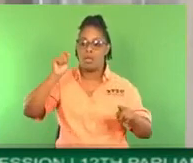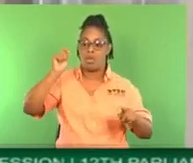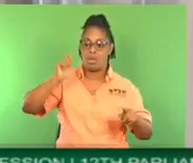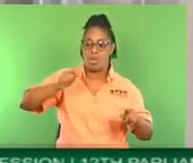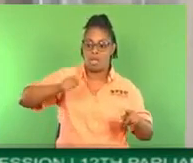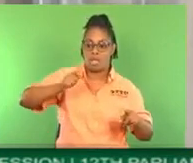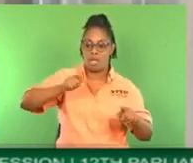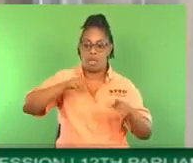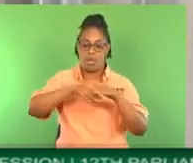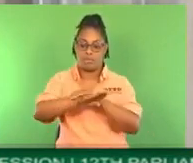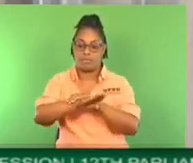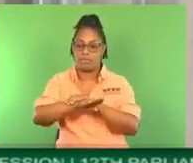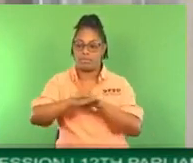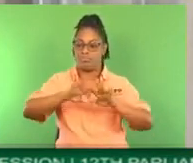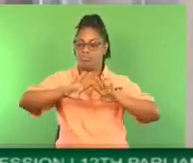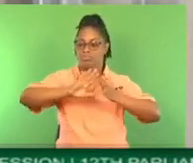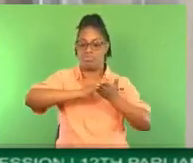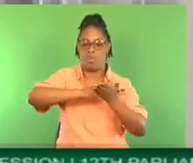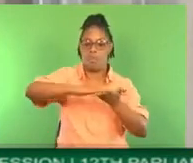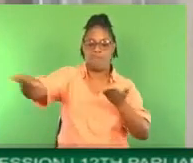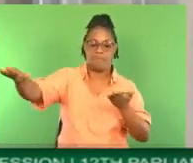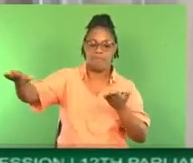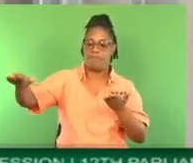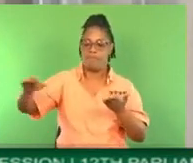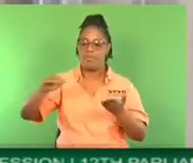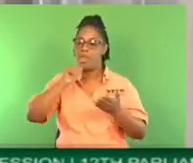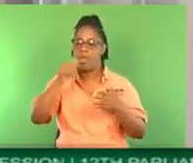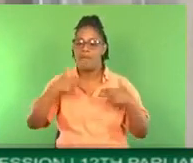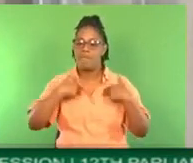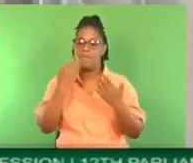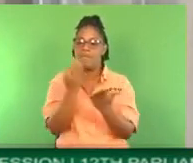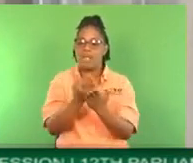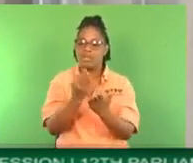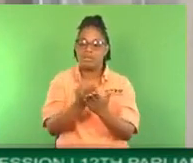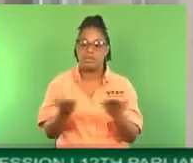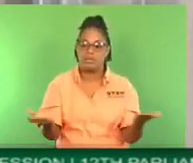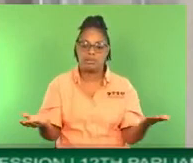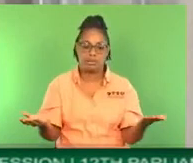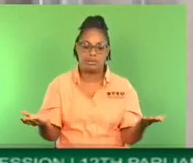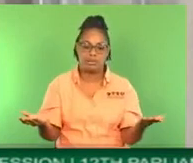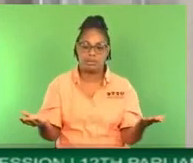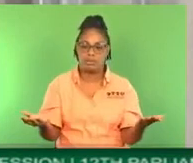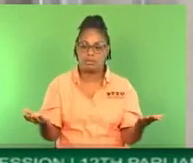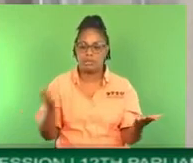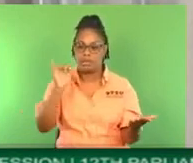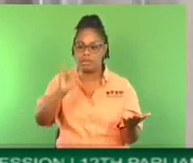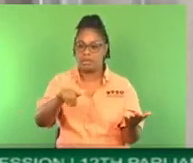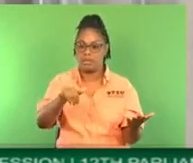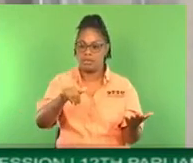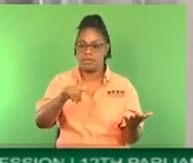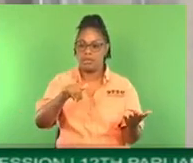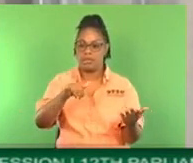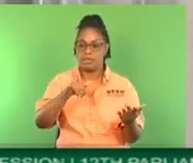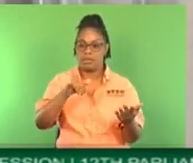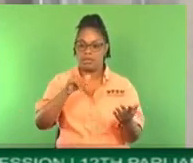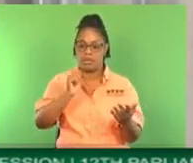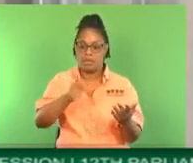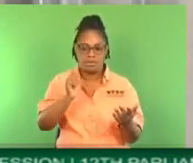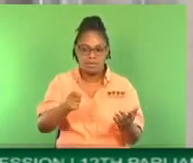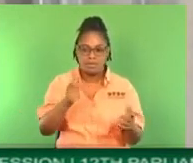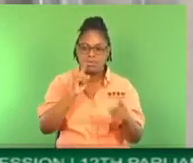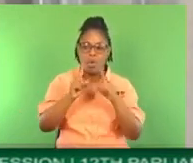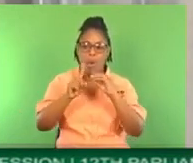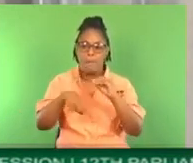case triggered critical conversations, Madam Speaker, about the care and treatment of people suffering from